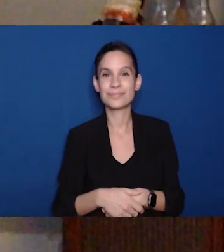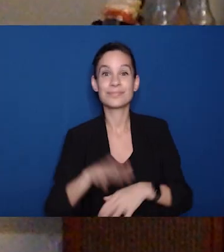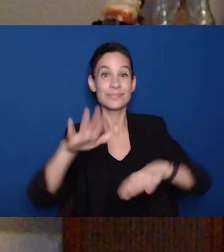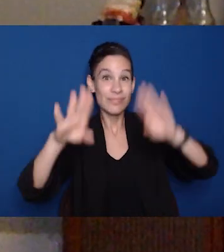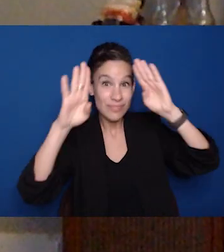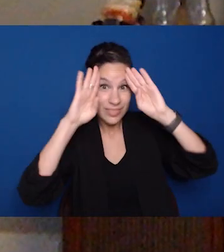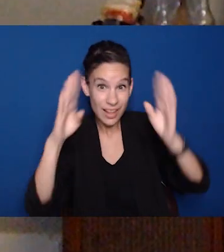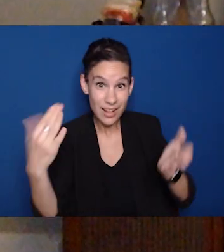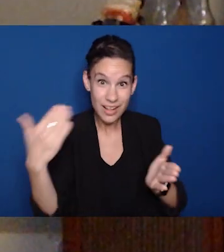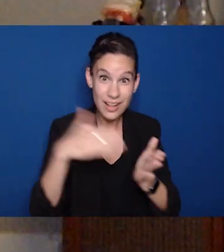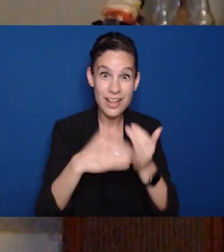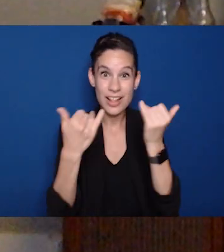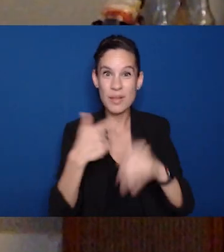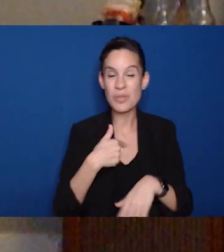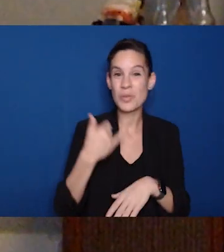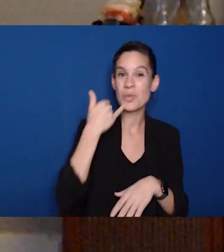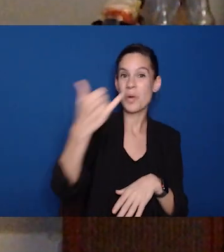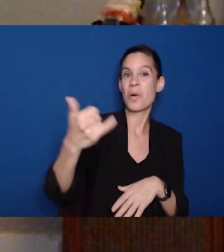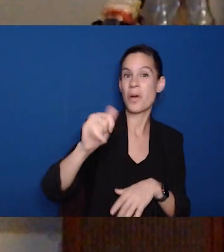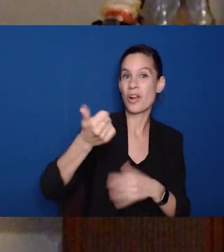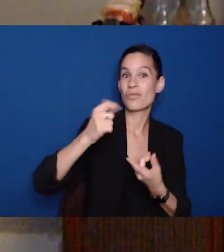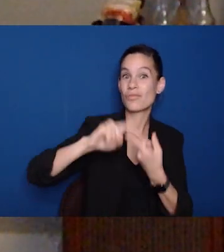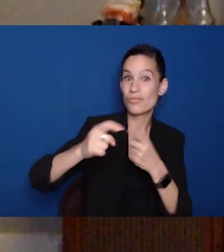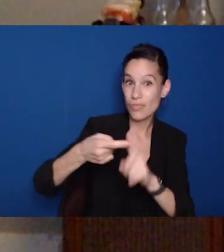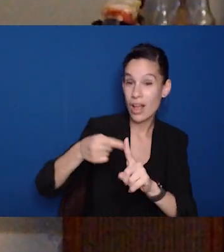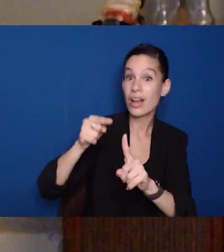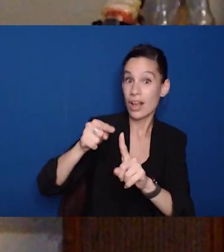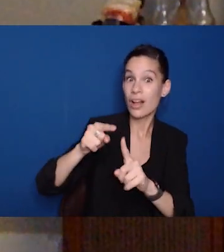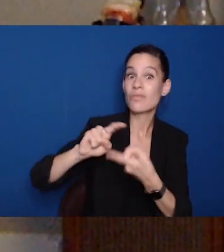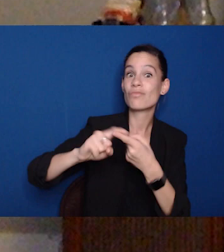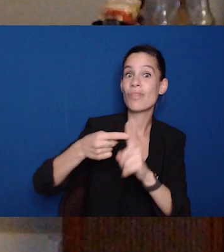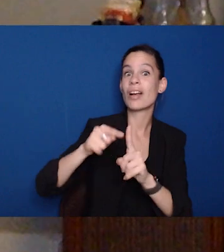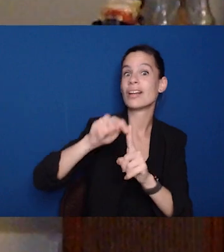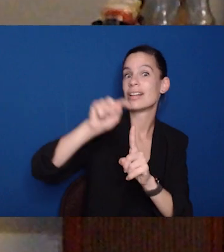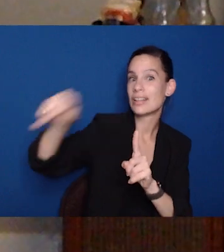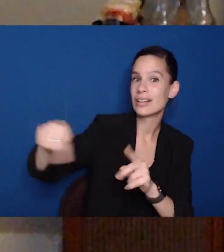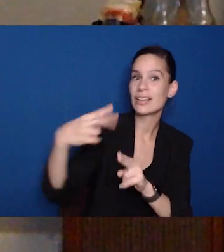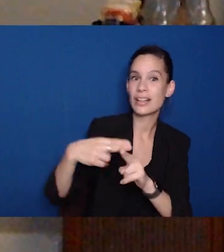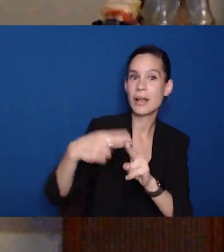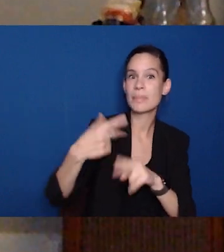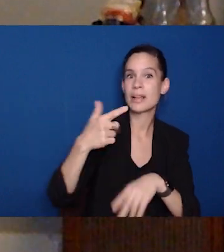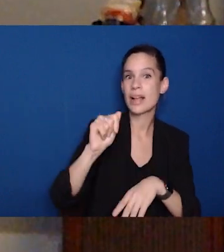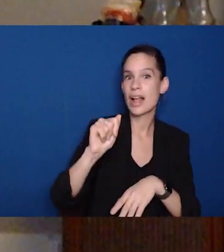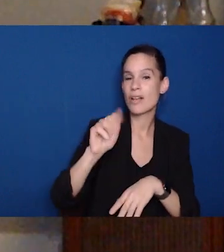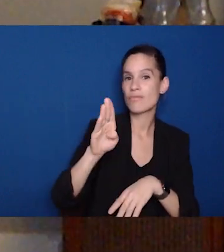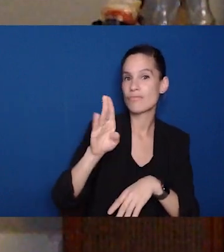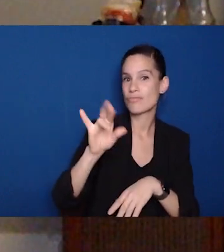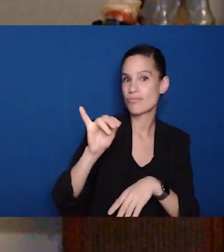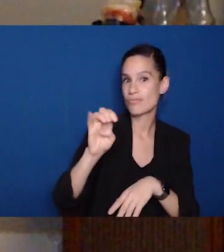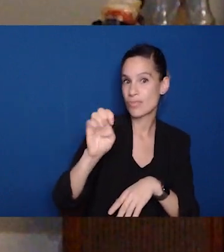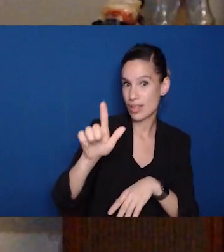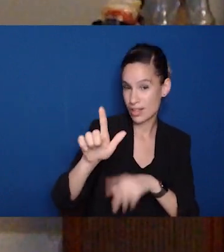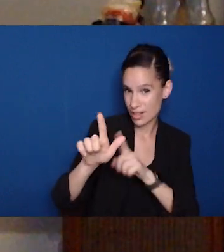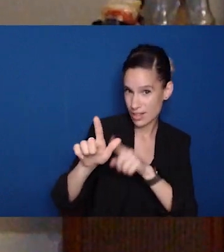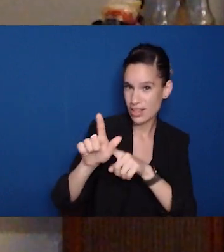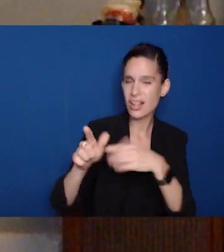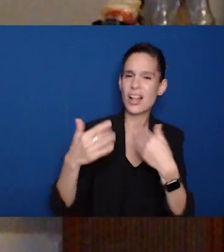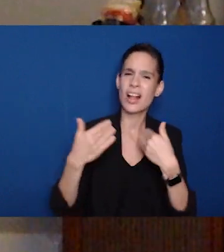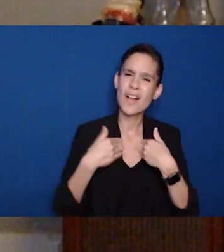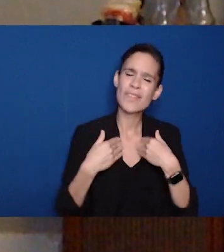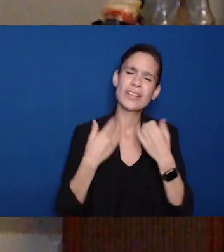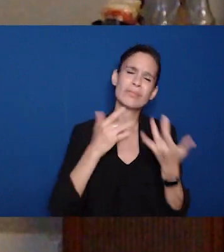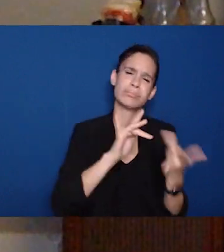Hi again, everyone. I now would like to call another friend of a friend. My friend